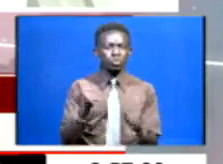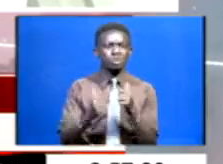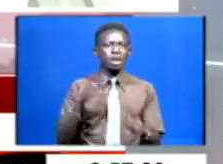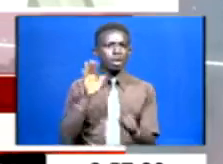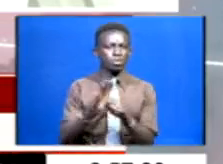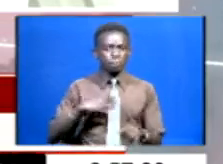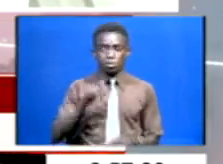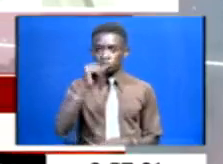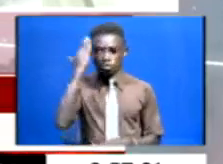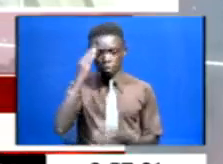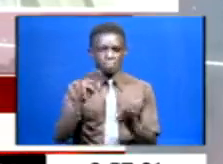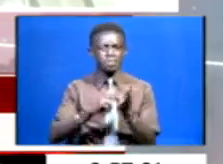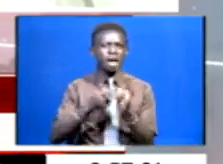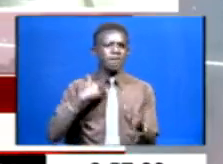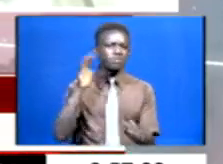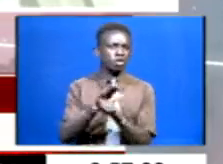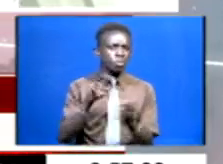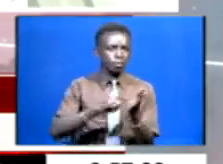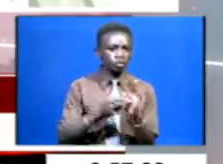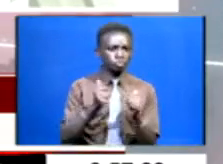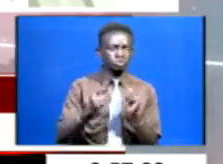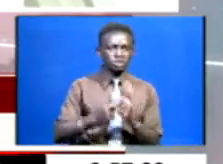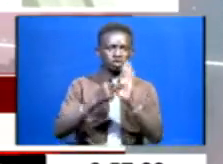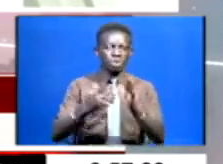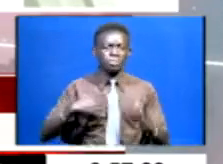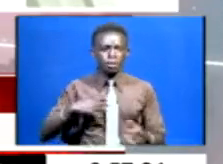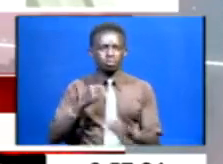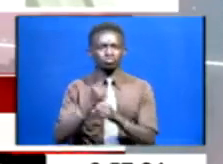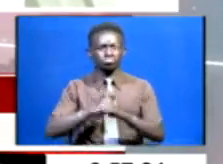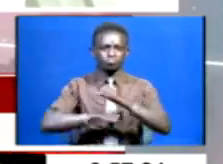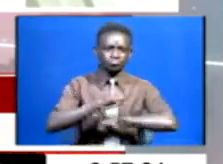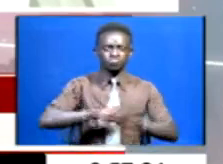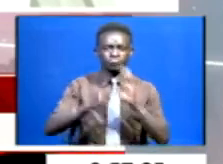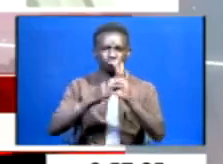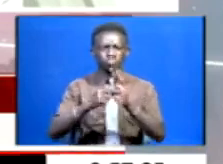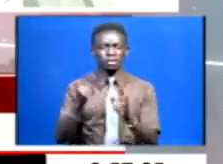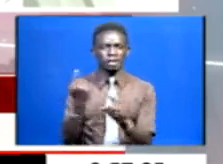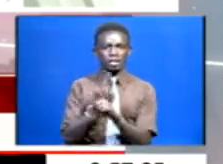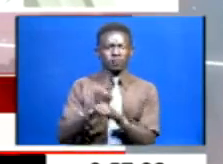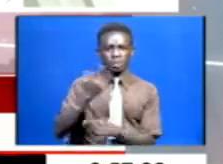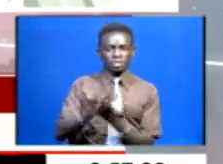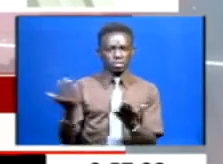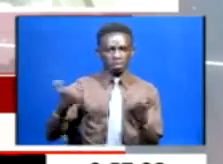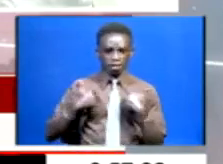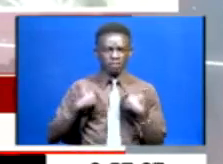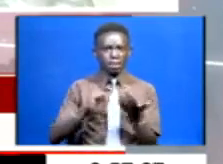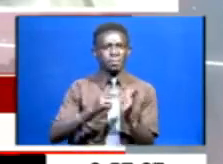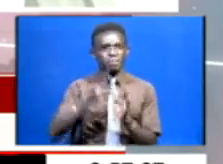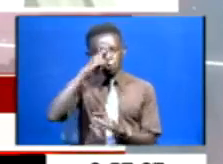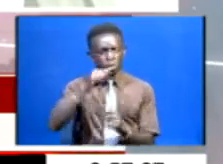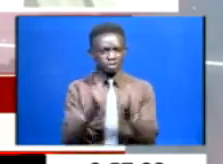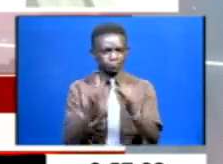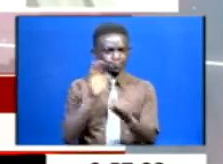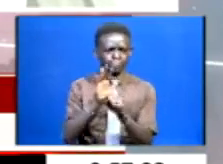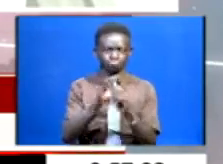that were displayed or people were doing showcasing on whatever they have. So some of the policies also were taken into place. There were so many